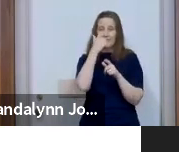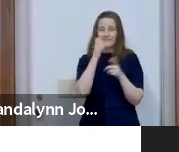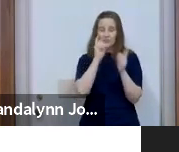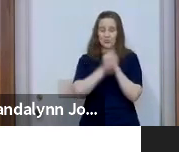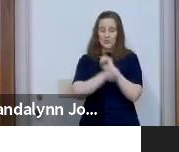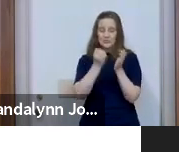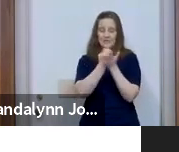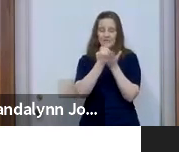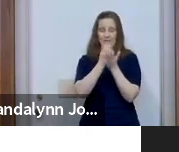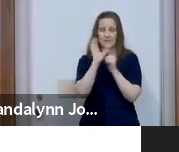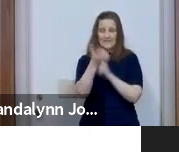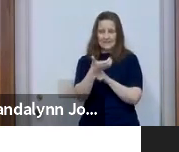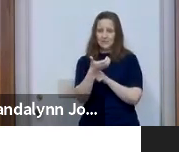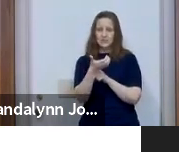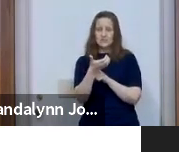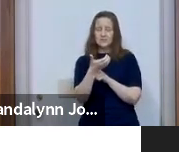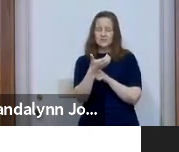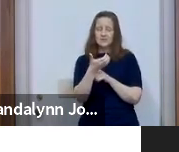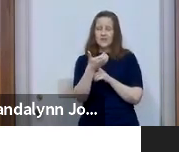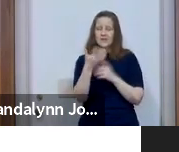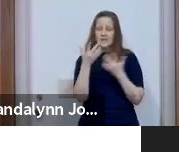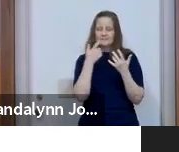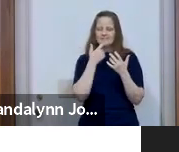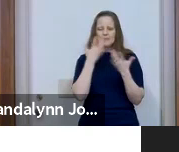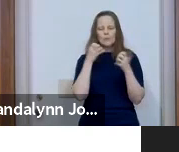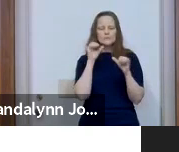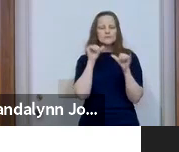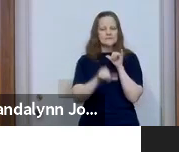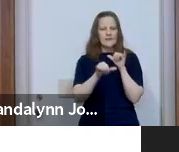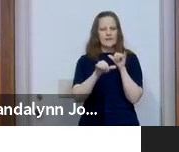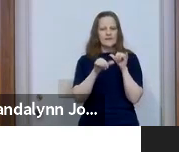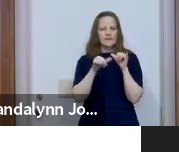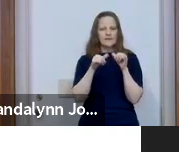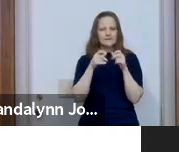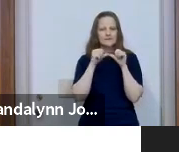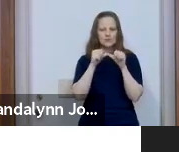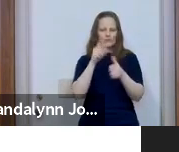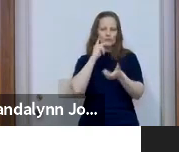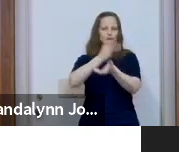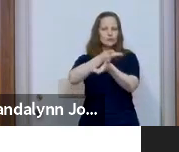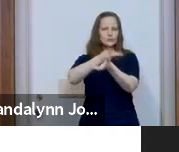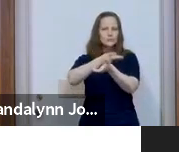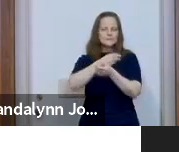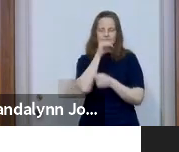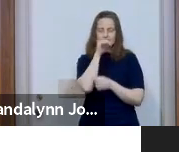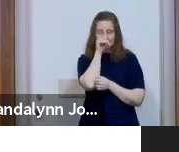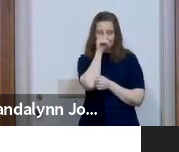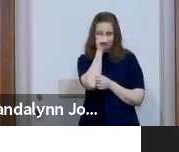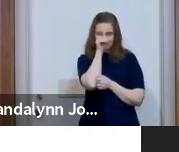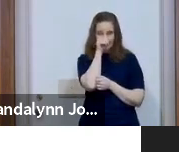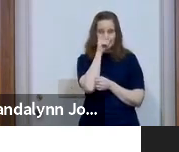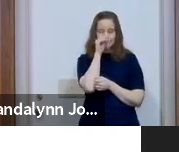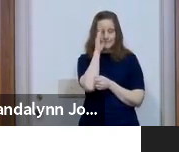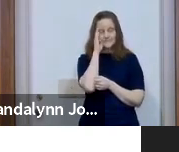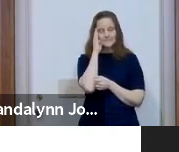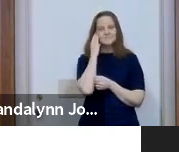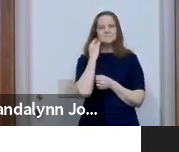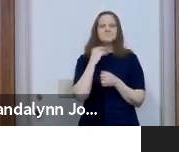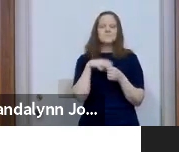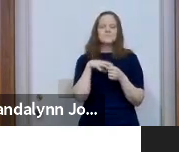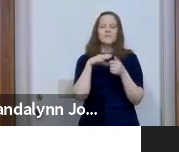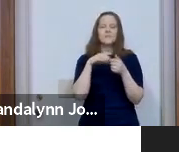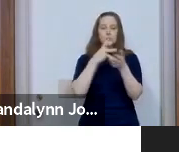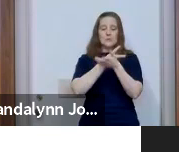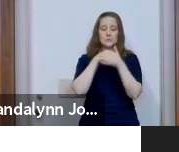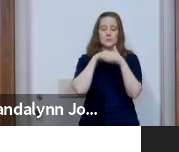economic conditions, have decided they would like to stay with us and study at graduate school. We have a fast track graduate admission program,